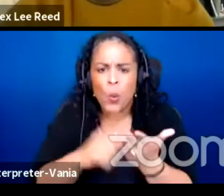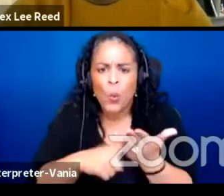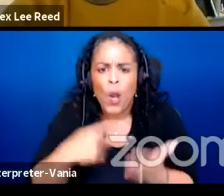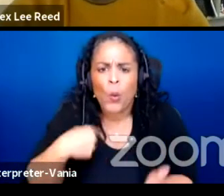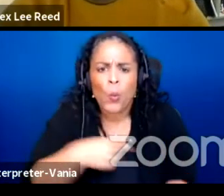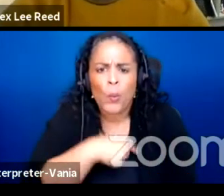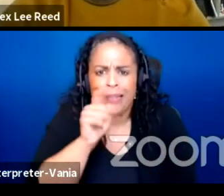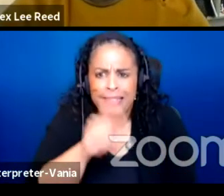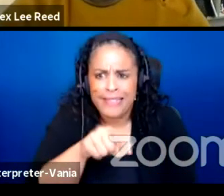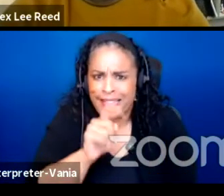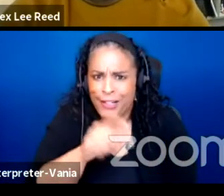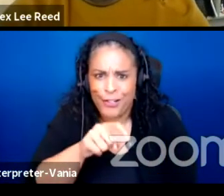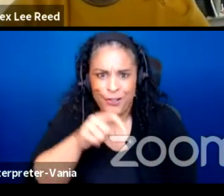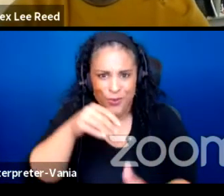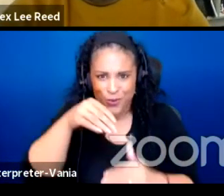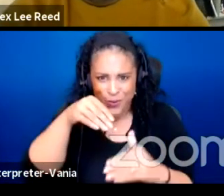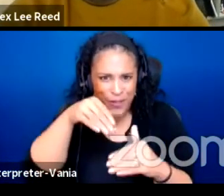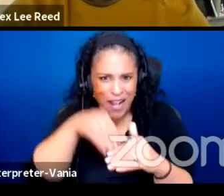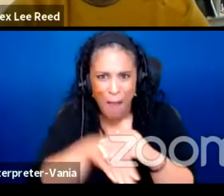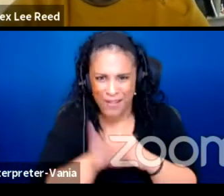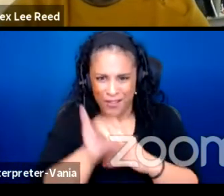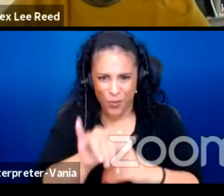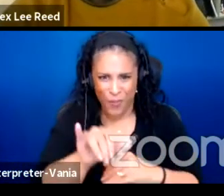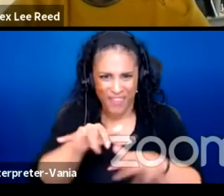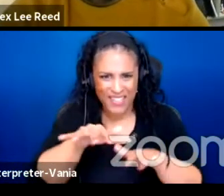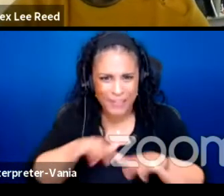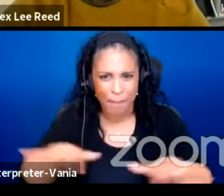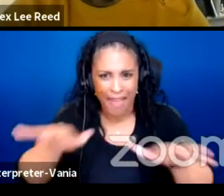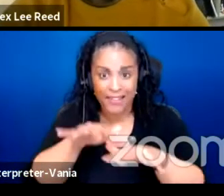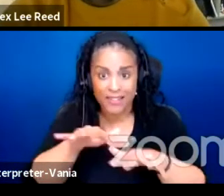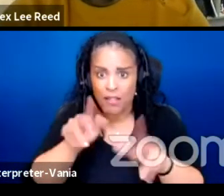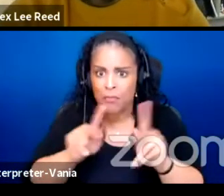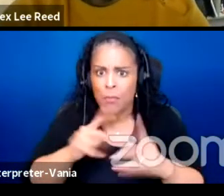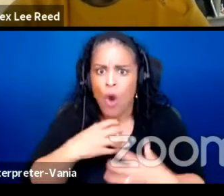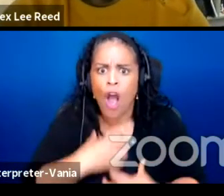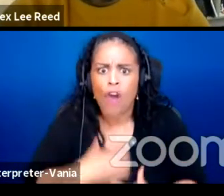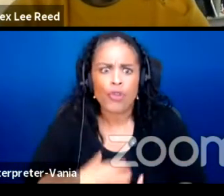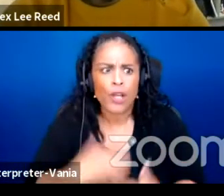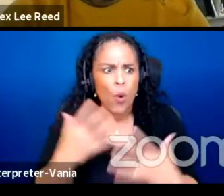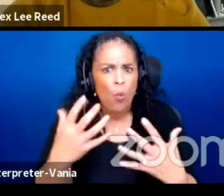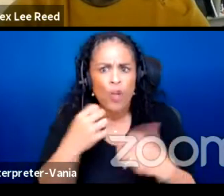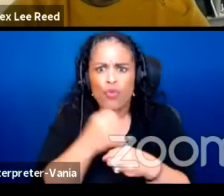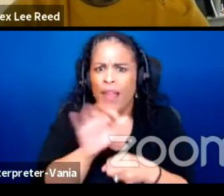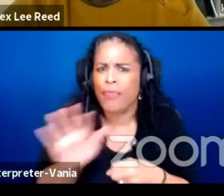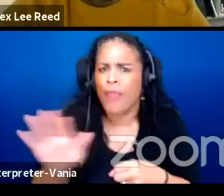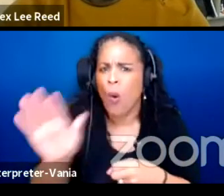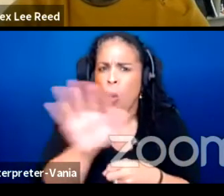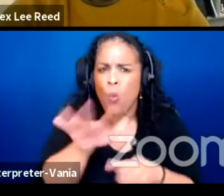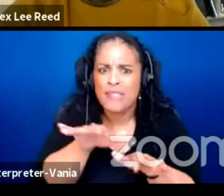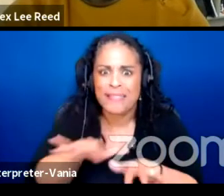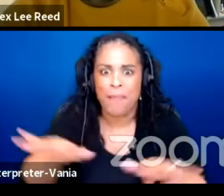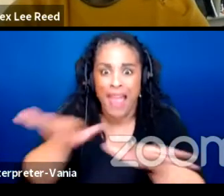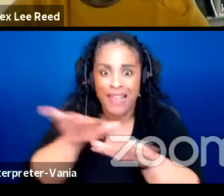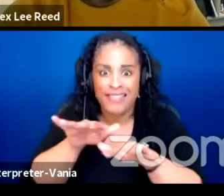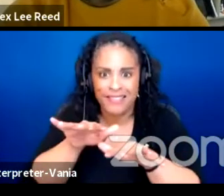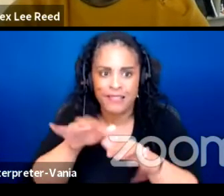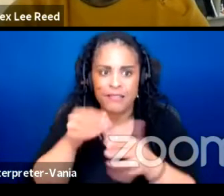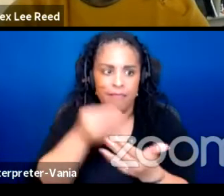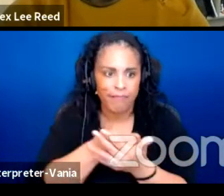in order to come back into these spaces. You know, people are hungry to create their own spaces. And I think money is a